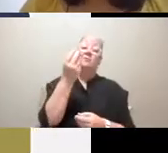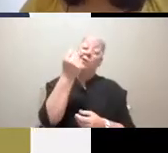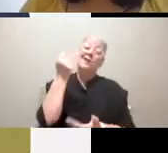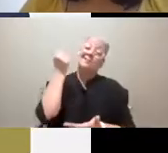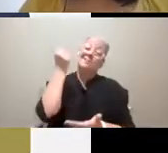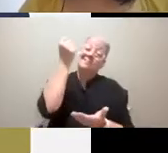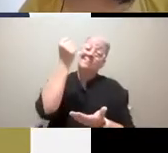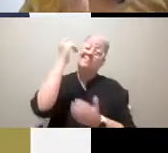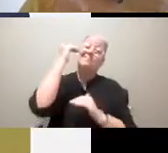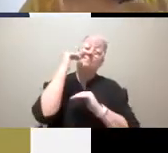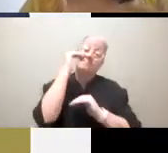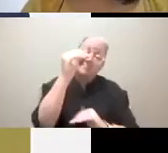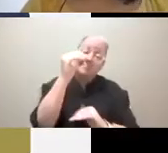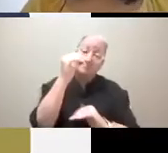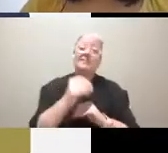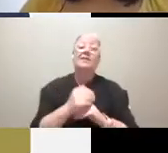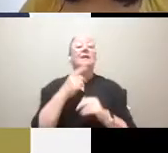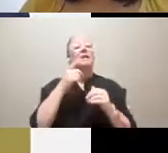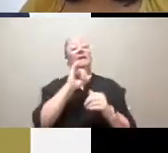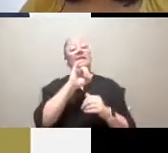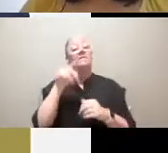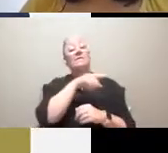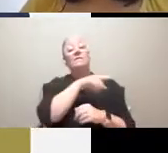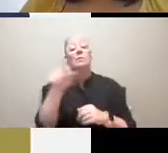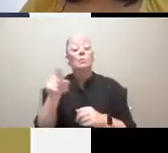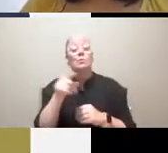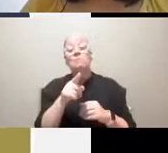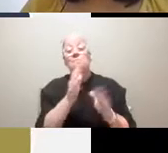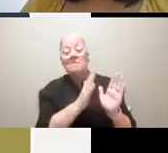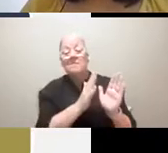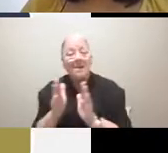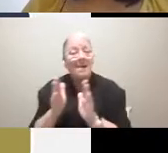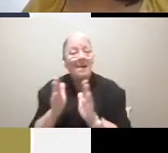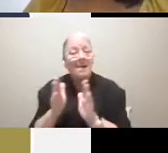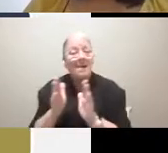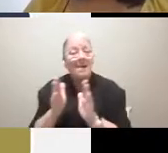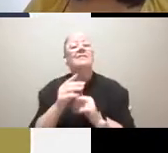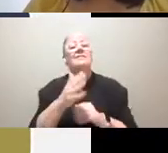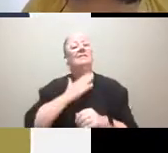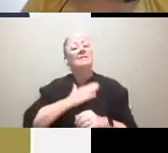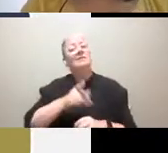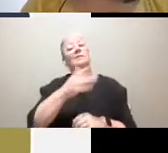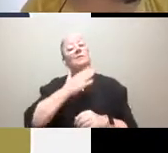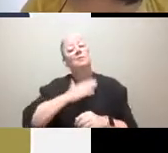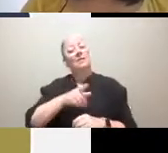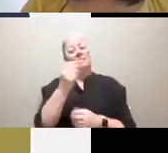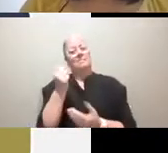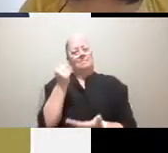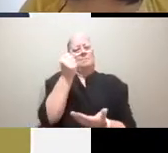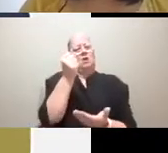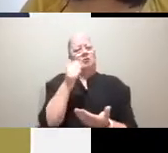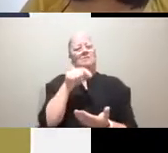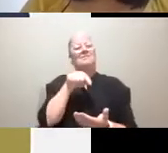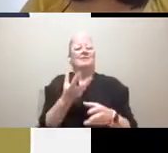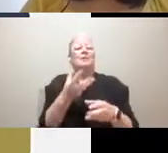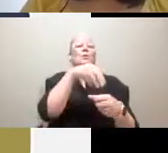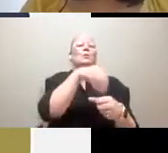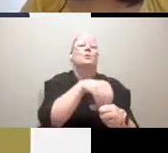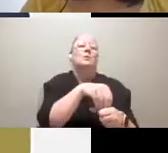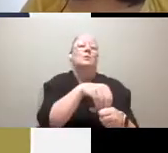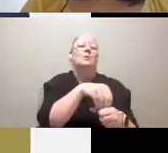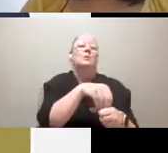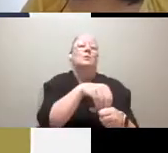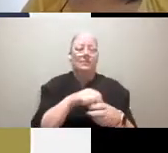program planning, if at the planning stage, all the safeguarding activities are included, it will be better. You might